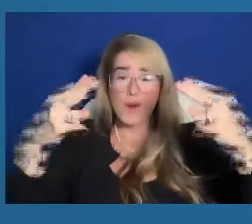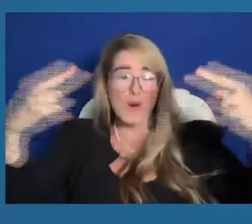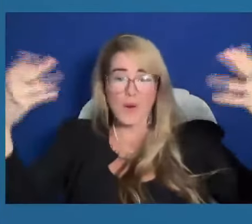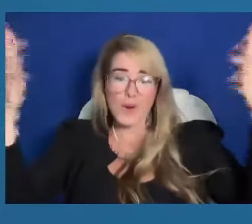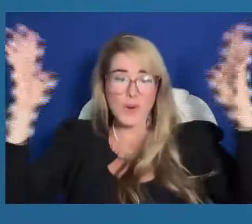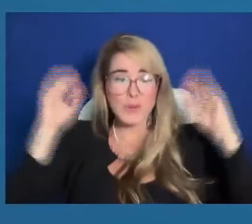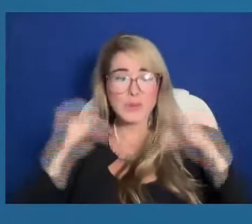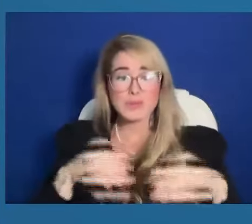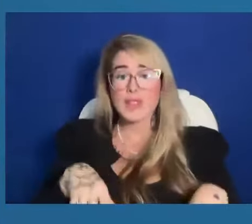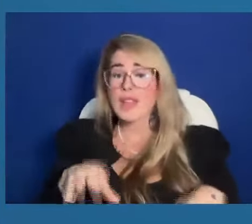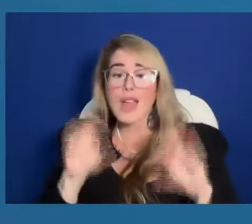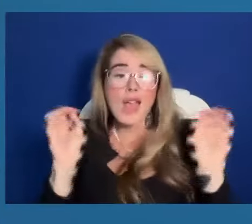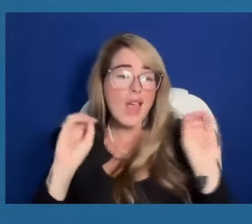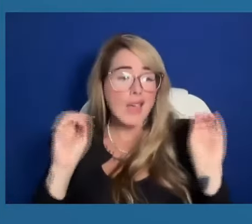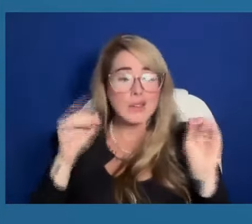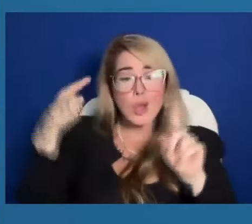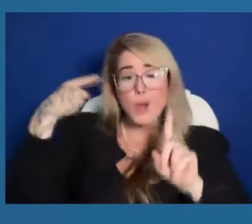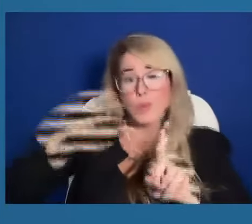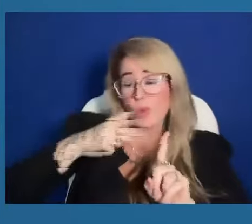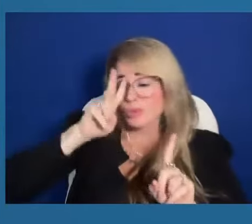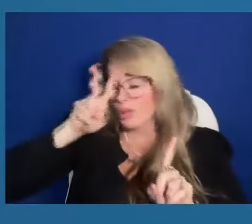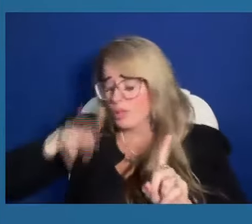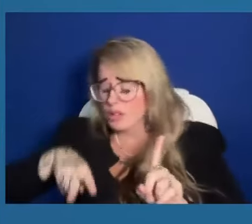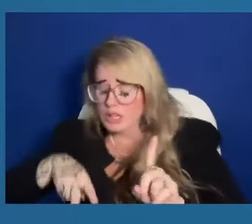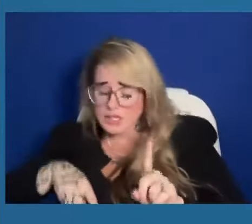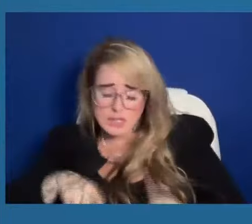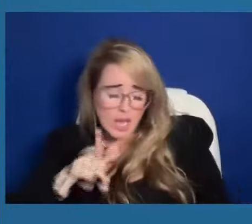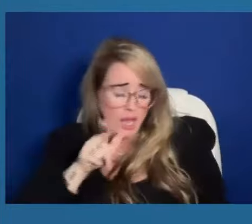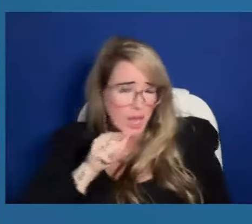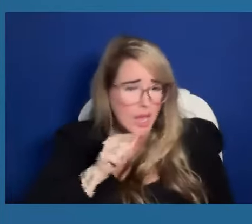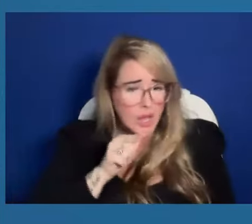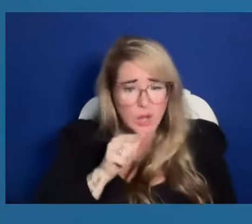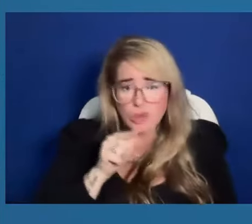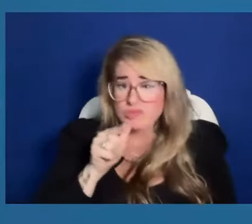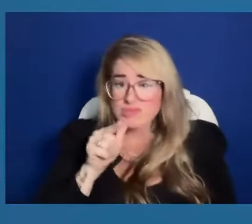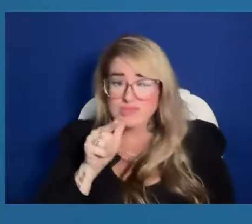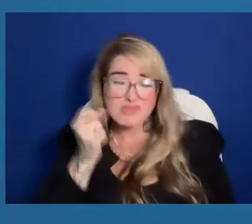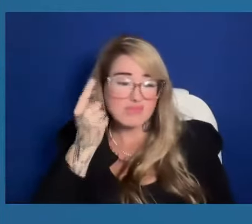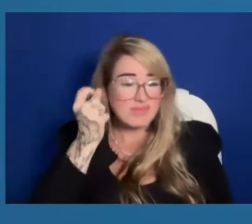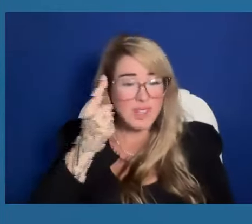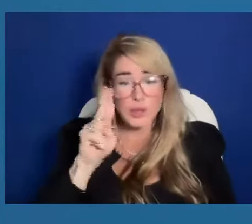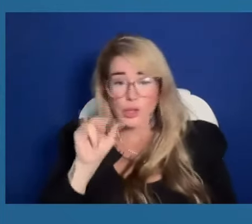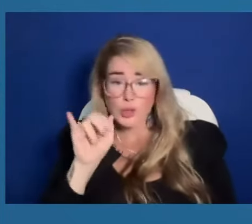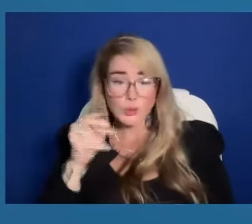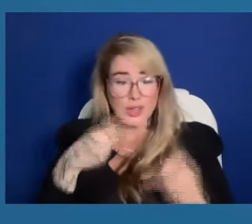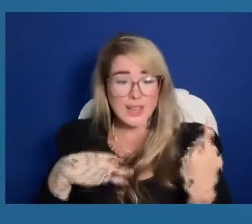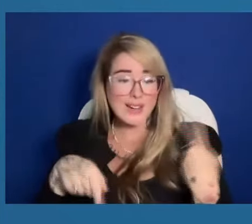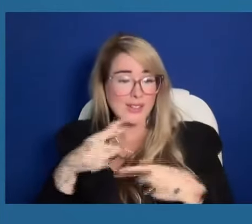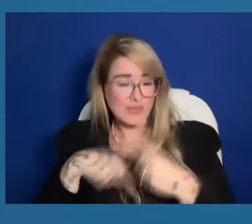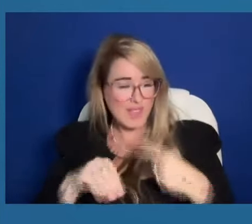Whoa. Ain't no use in looking down when the union is around.